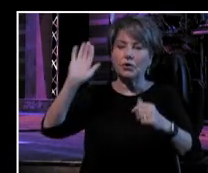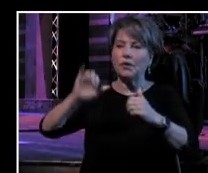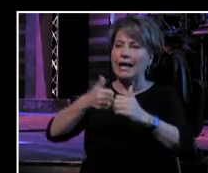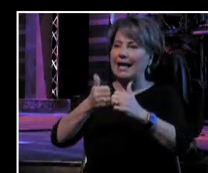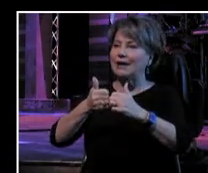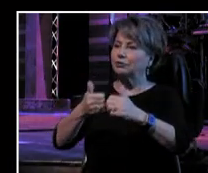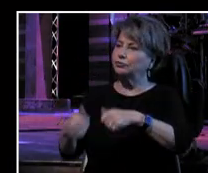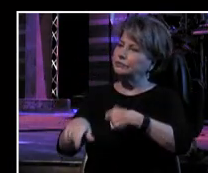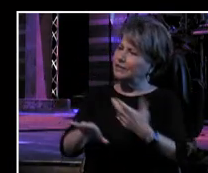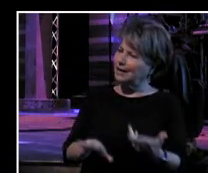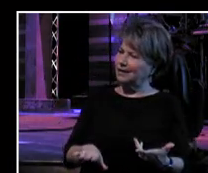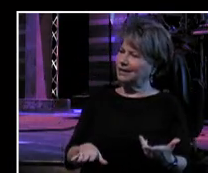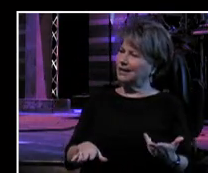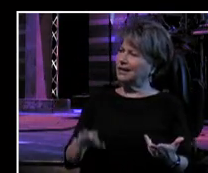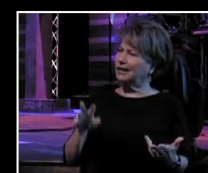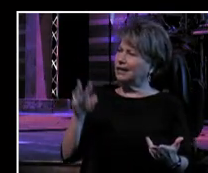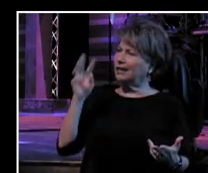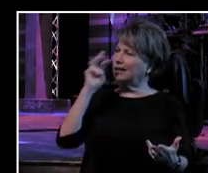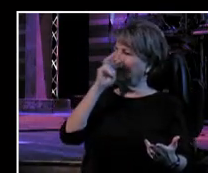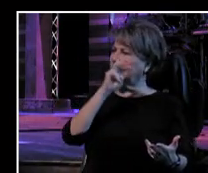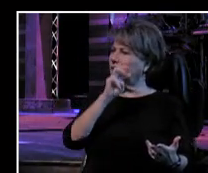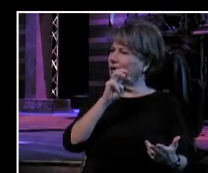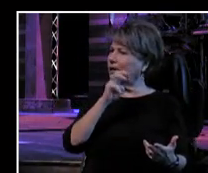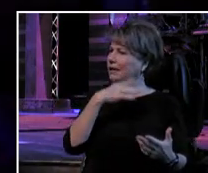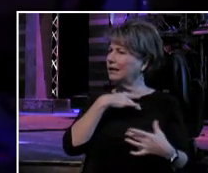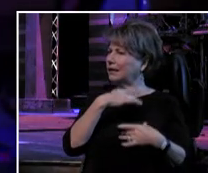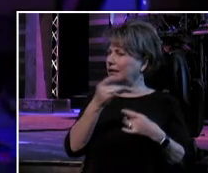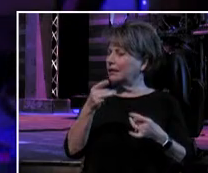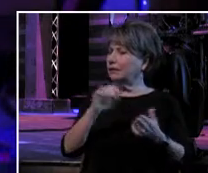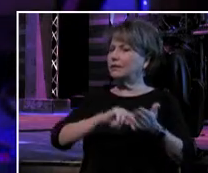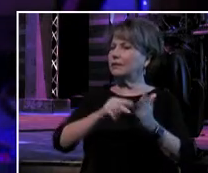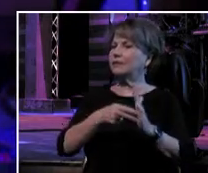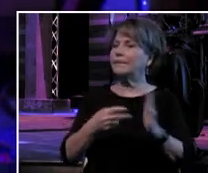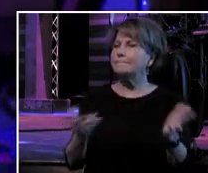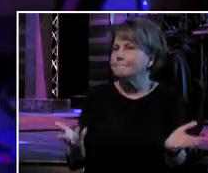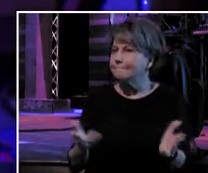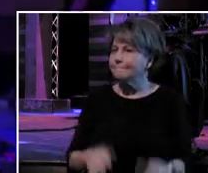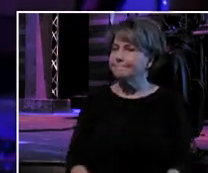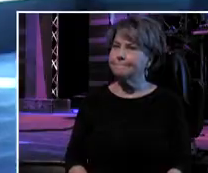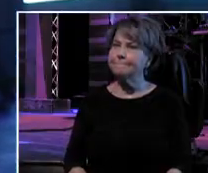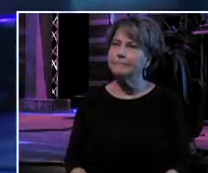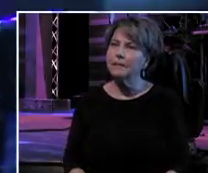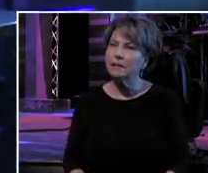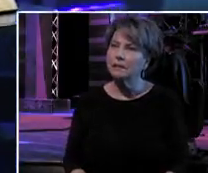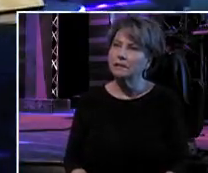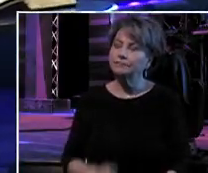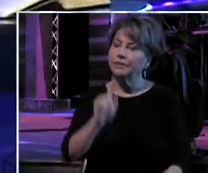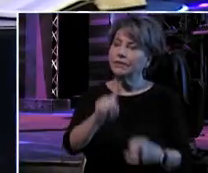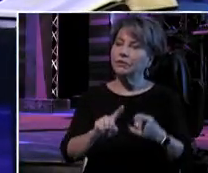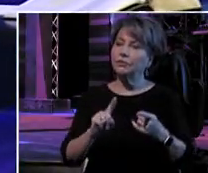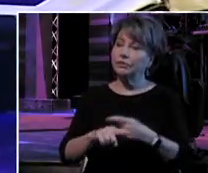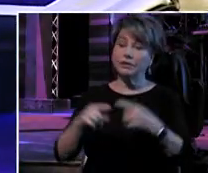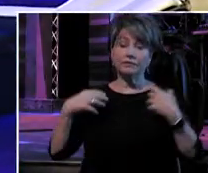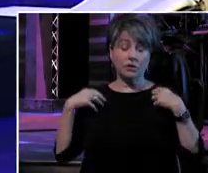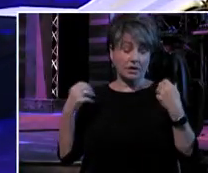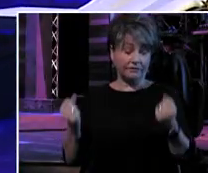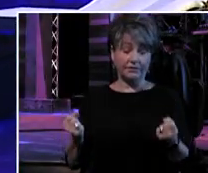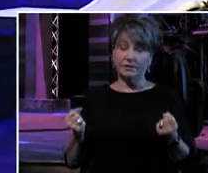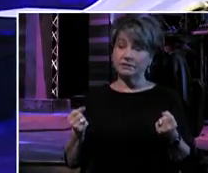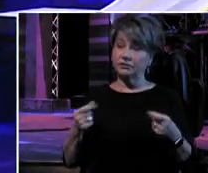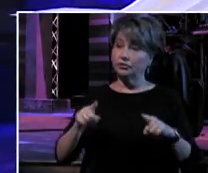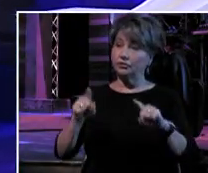it sounds interesting, but what does it mean? He says, once you have confidence at